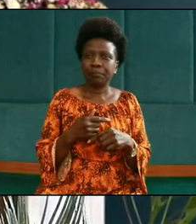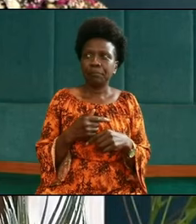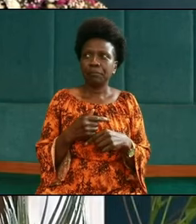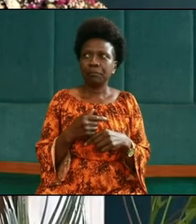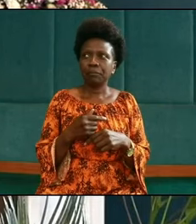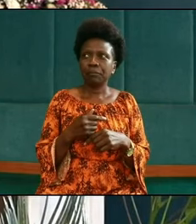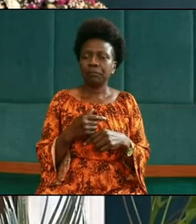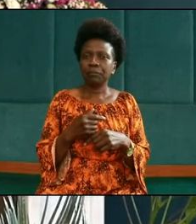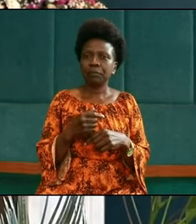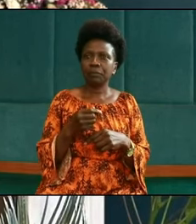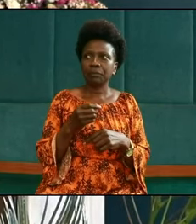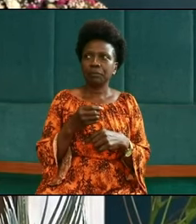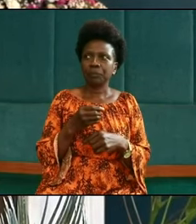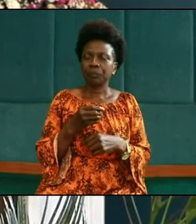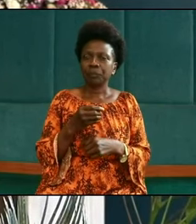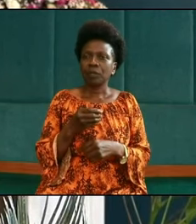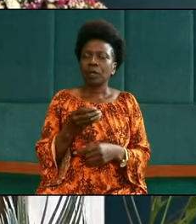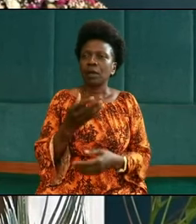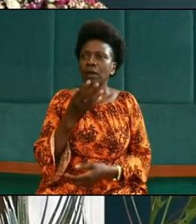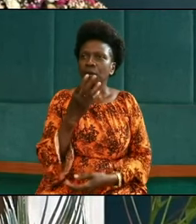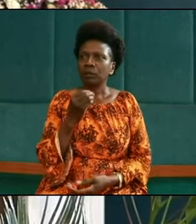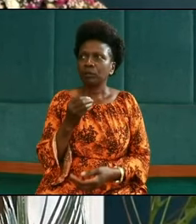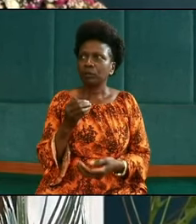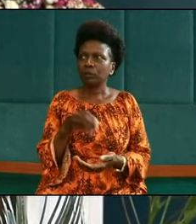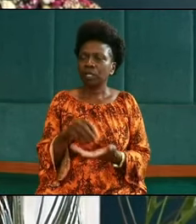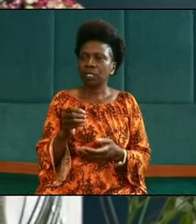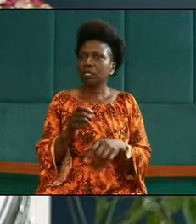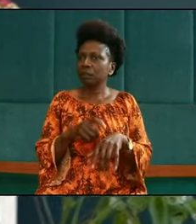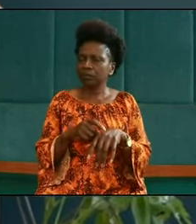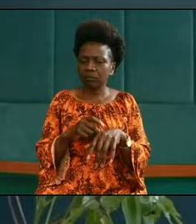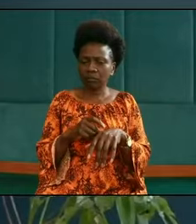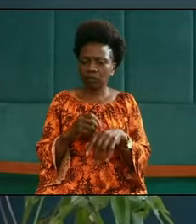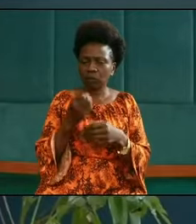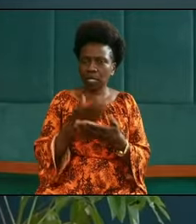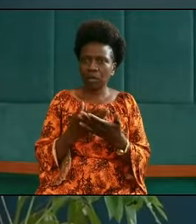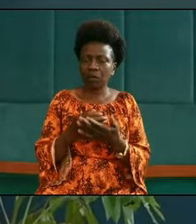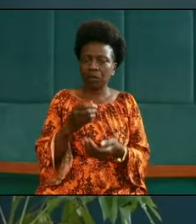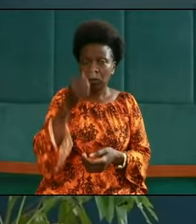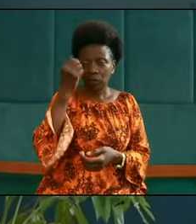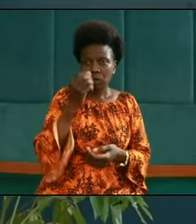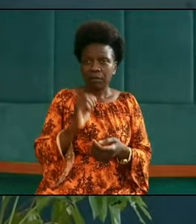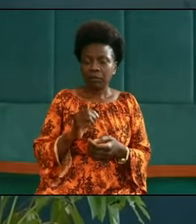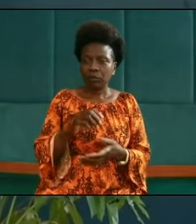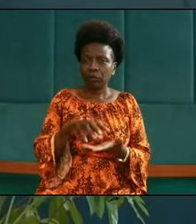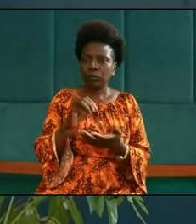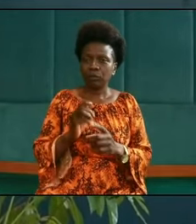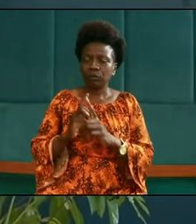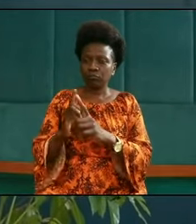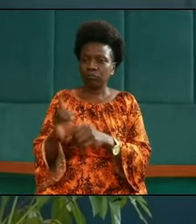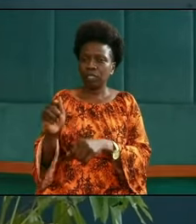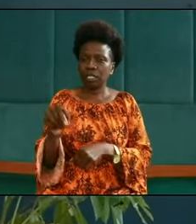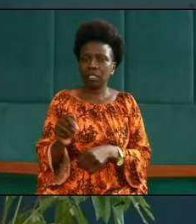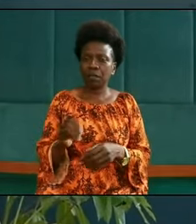Being holiday, we want to take it easy, and you could have chosen to follow this program from